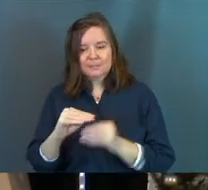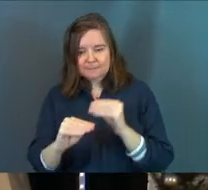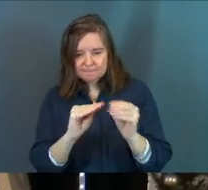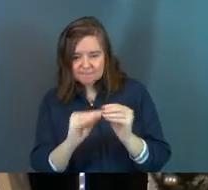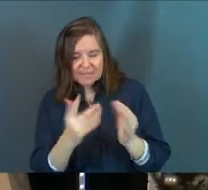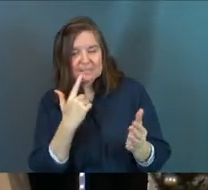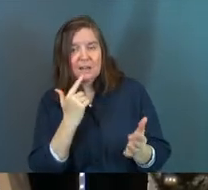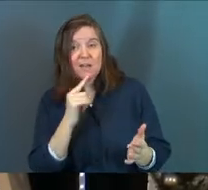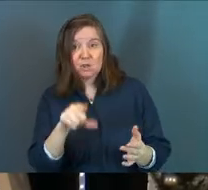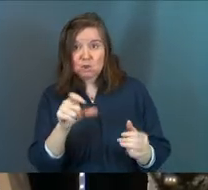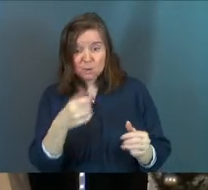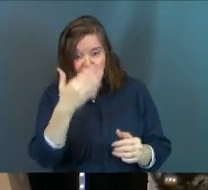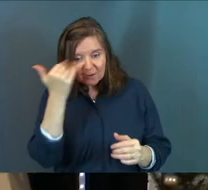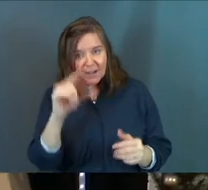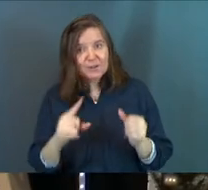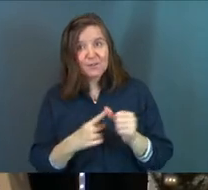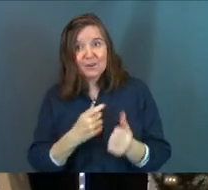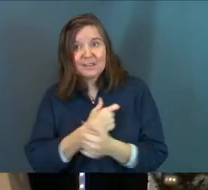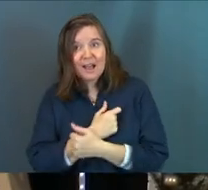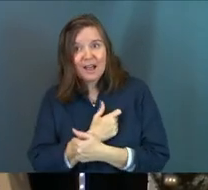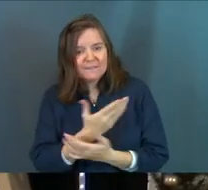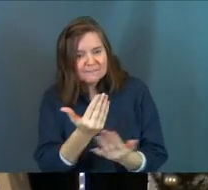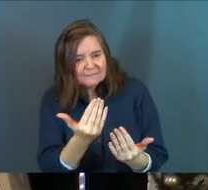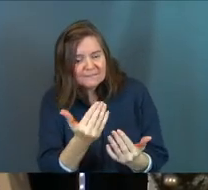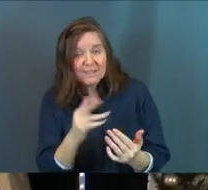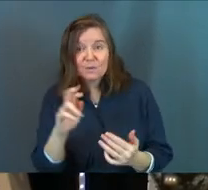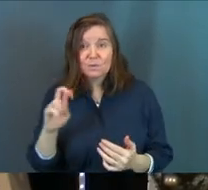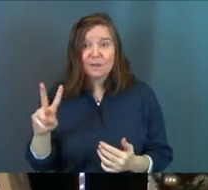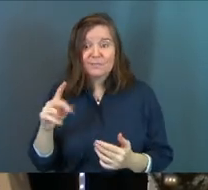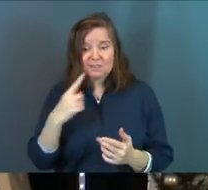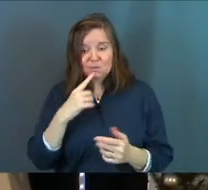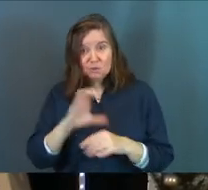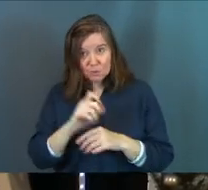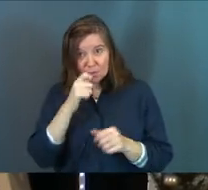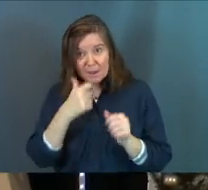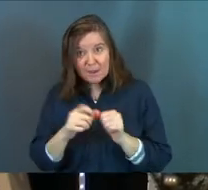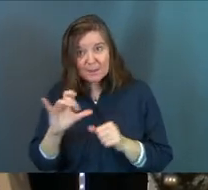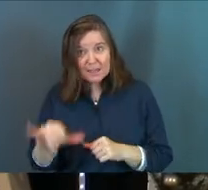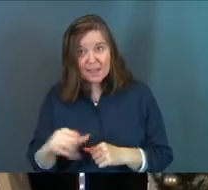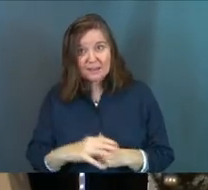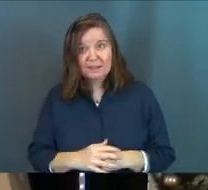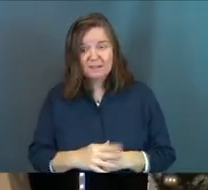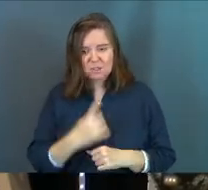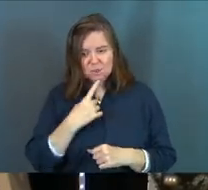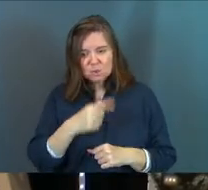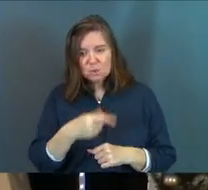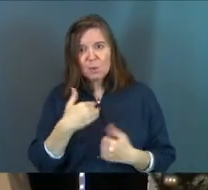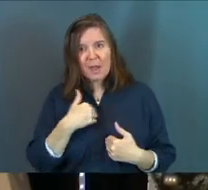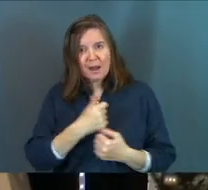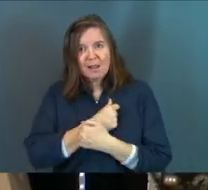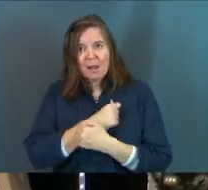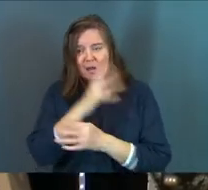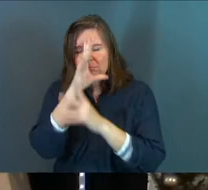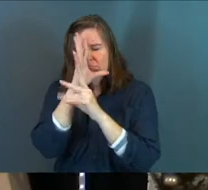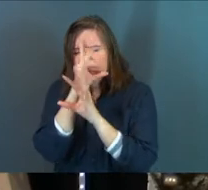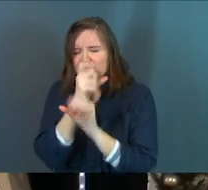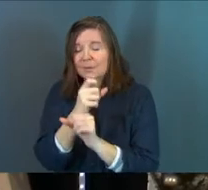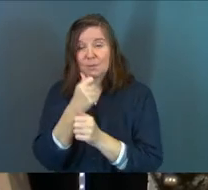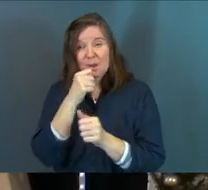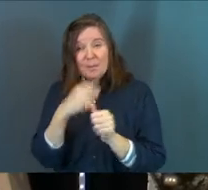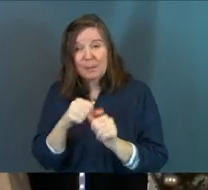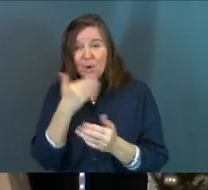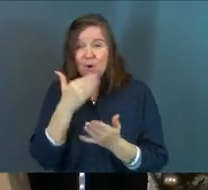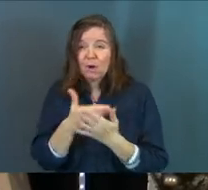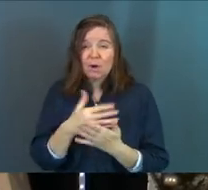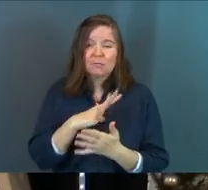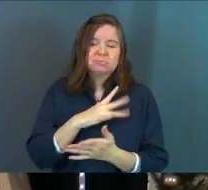and he says, you've forgotten your first love. He says that in Revelation to the church. Do you remember that? He says, you had a love. Remember how